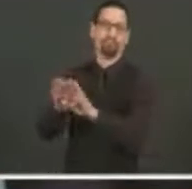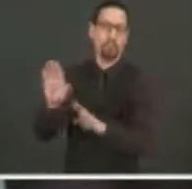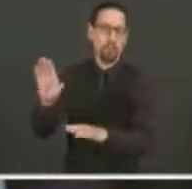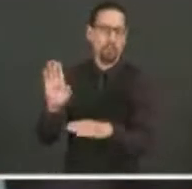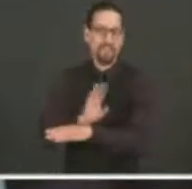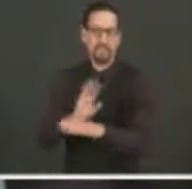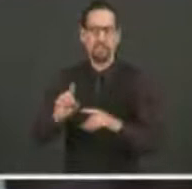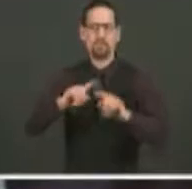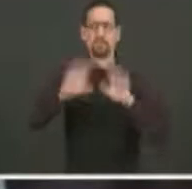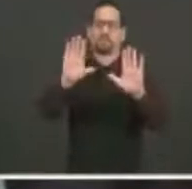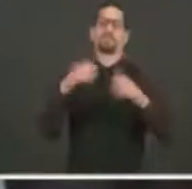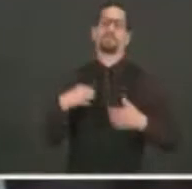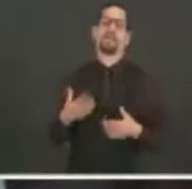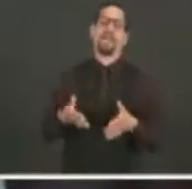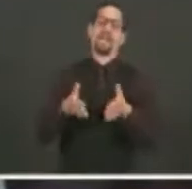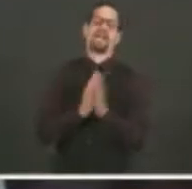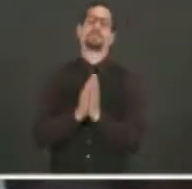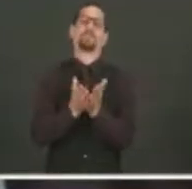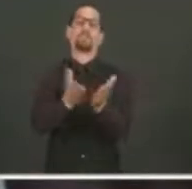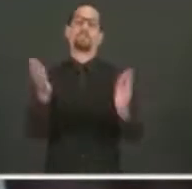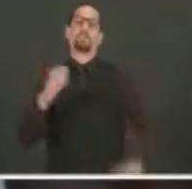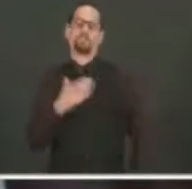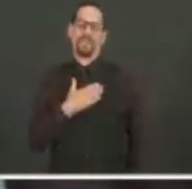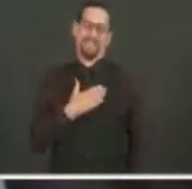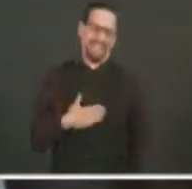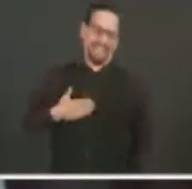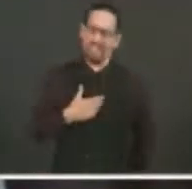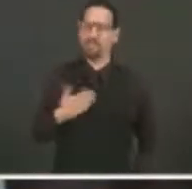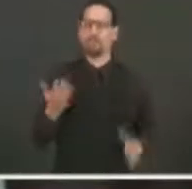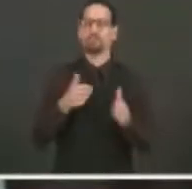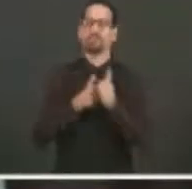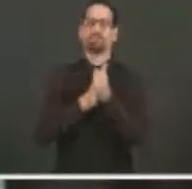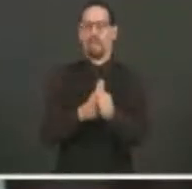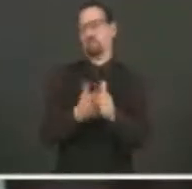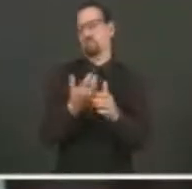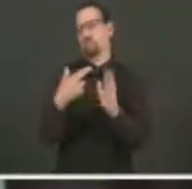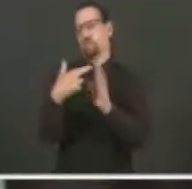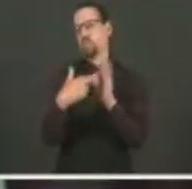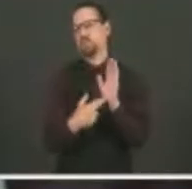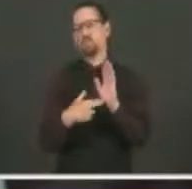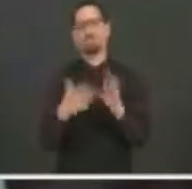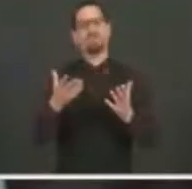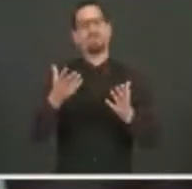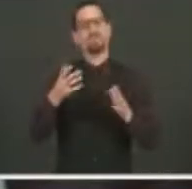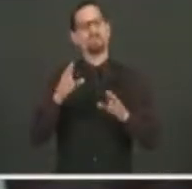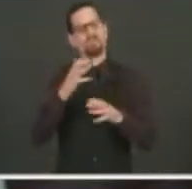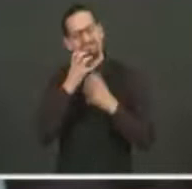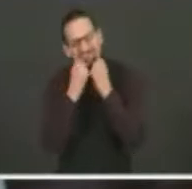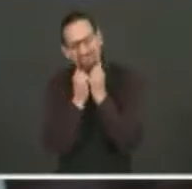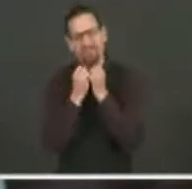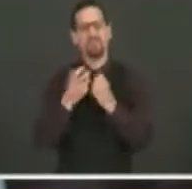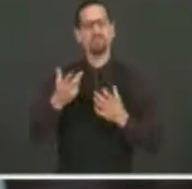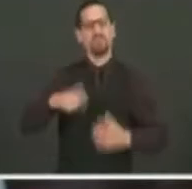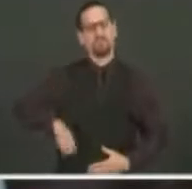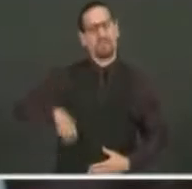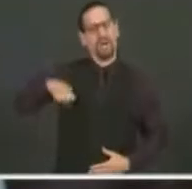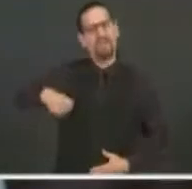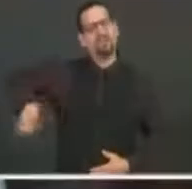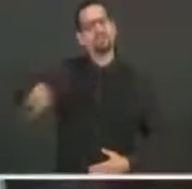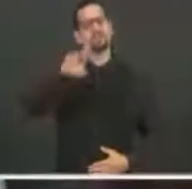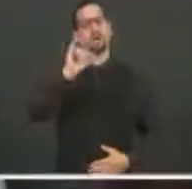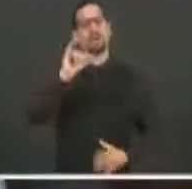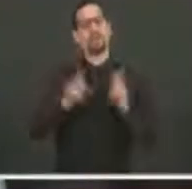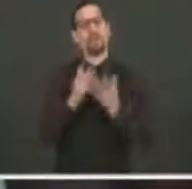rules because I want you to take pride in being a Rhode Islander and take pride in the Rhode Island response to